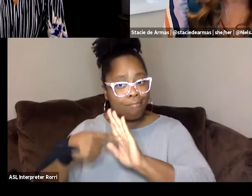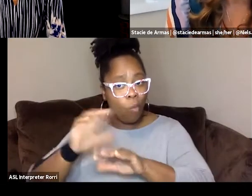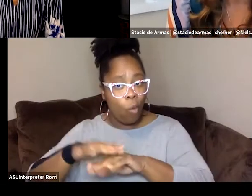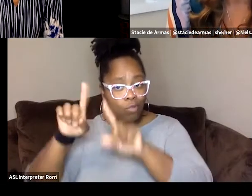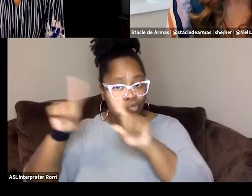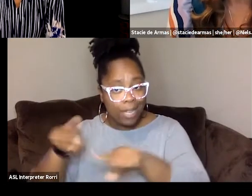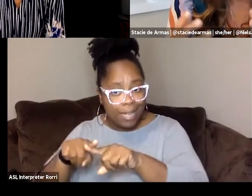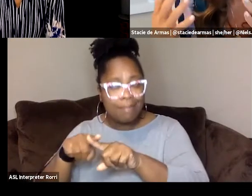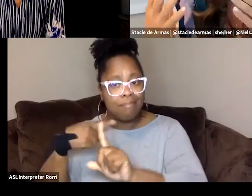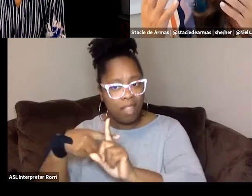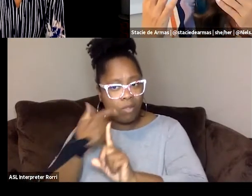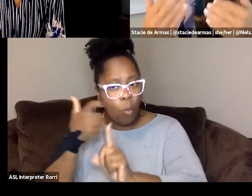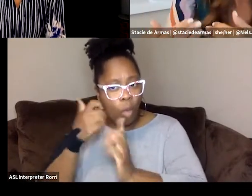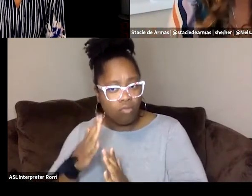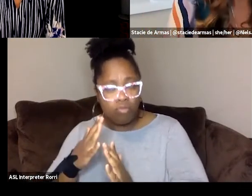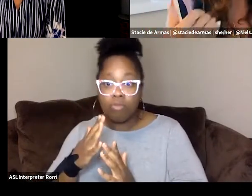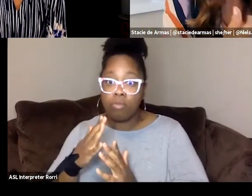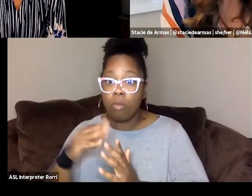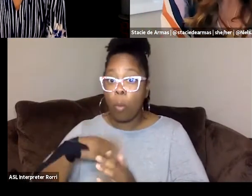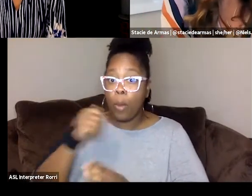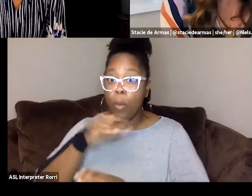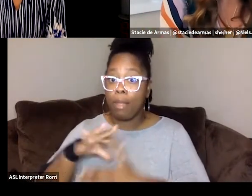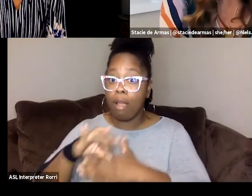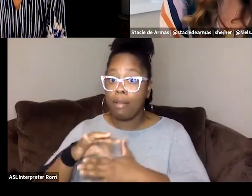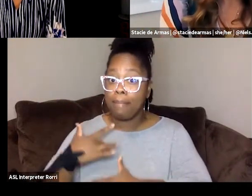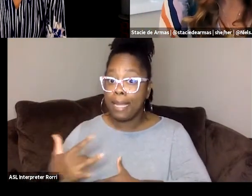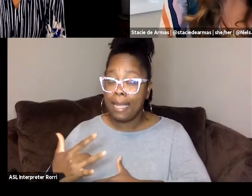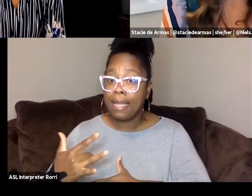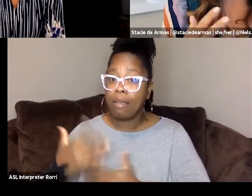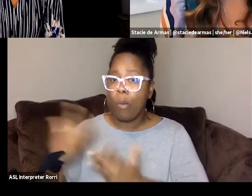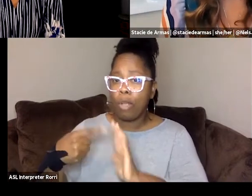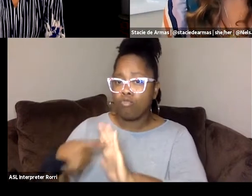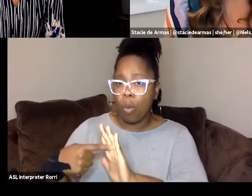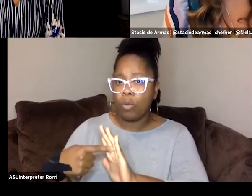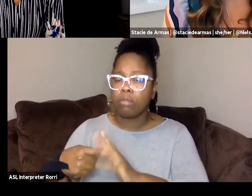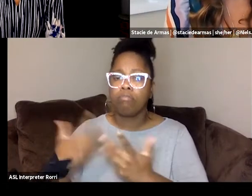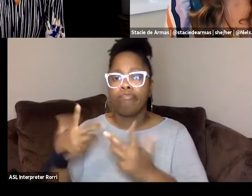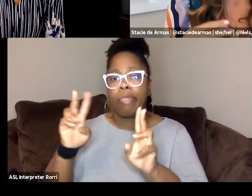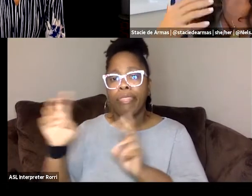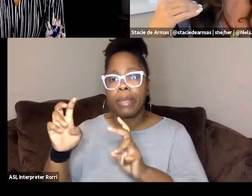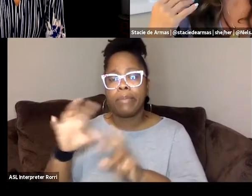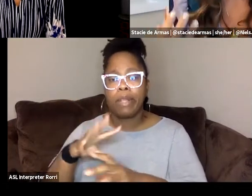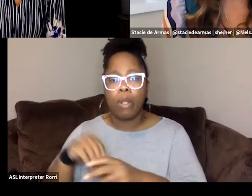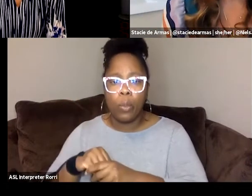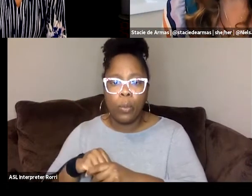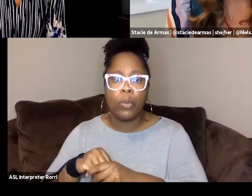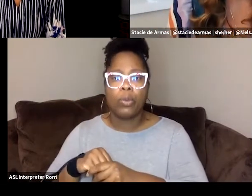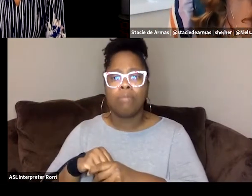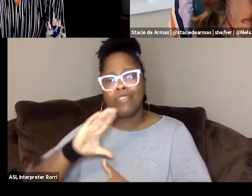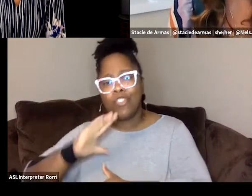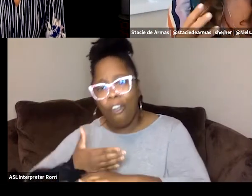the highest presence in the audience, how are white women seeing themselves depicted in content? Around themes that carry